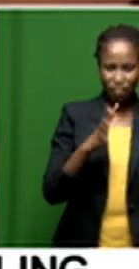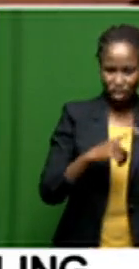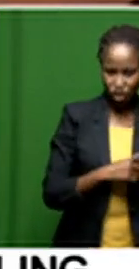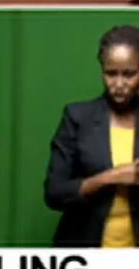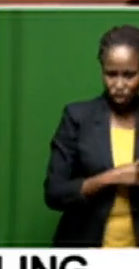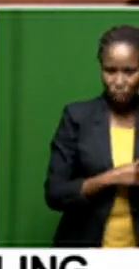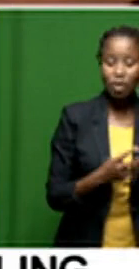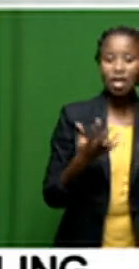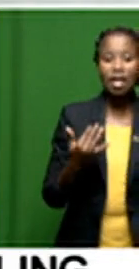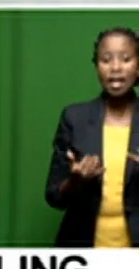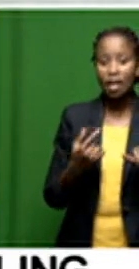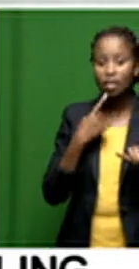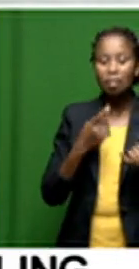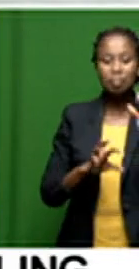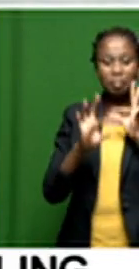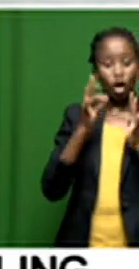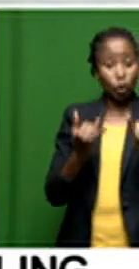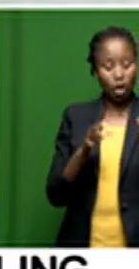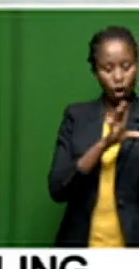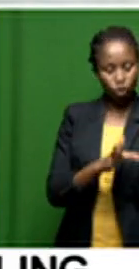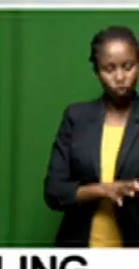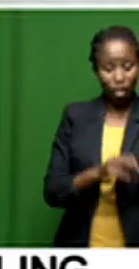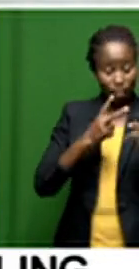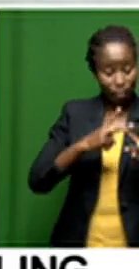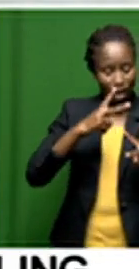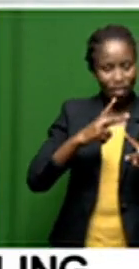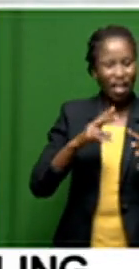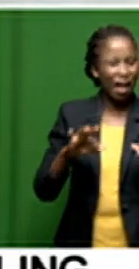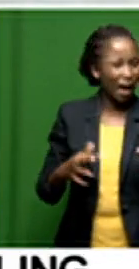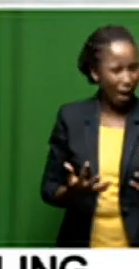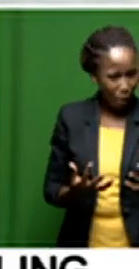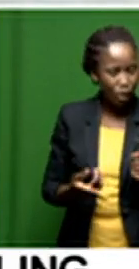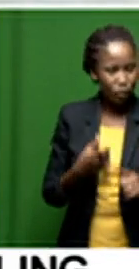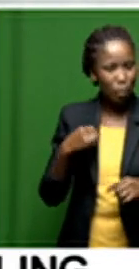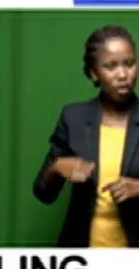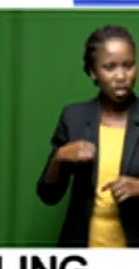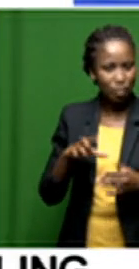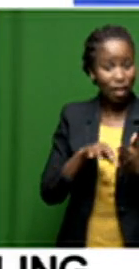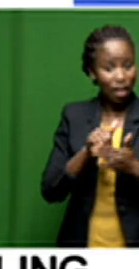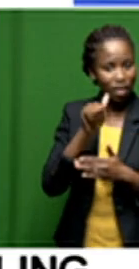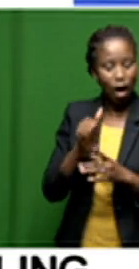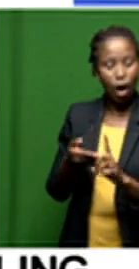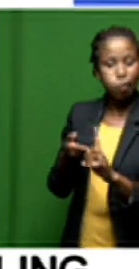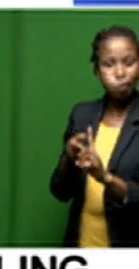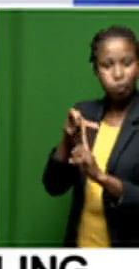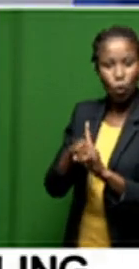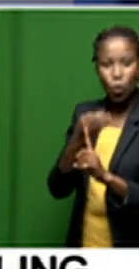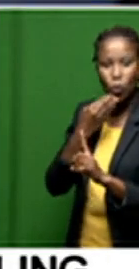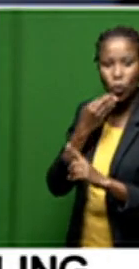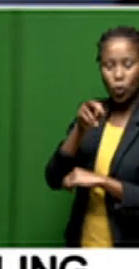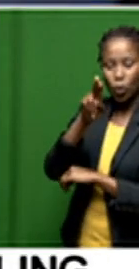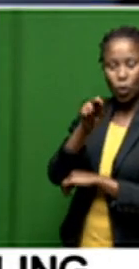the implication of today's Constitutional Court ruling on the municipal elections, we are joined by Lawson Naidoo,